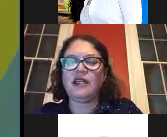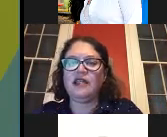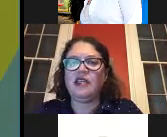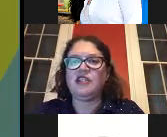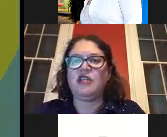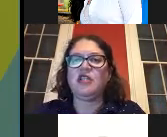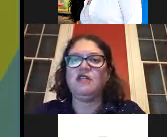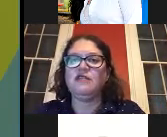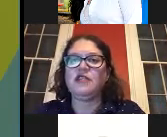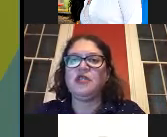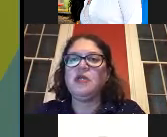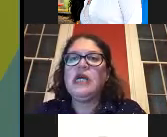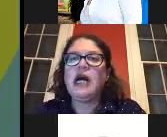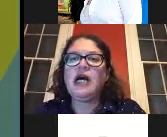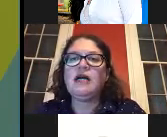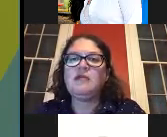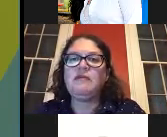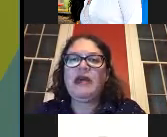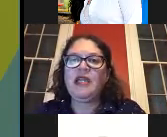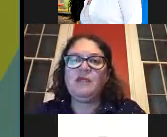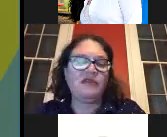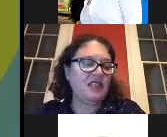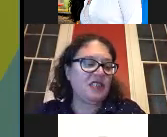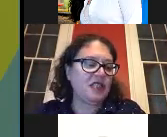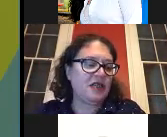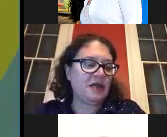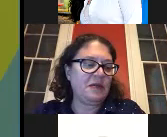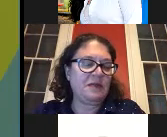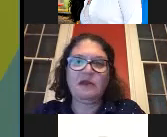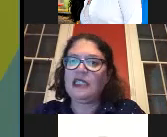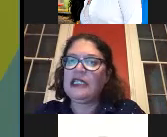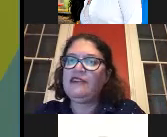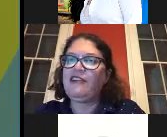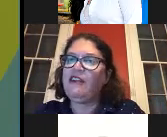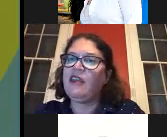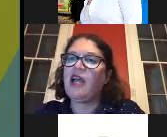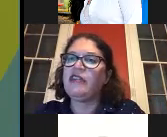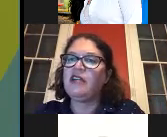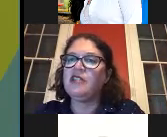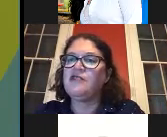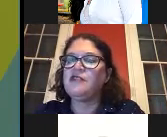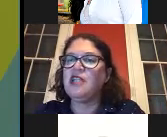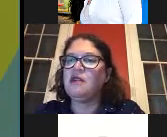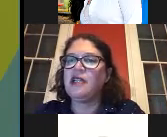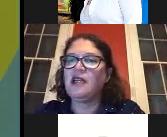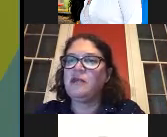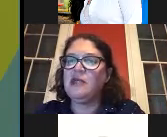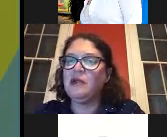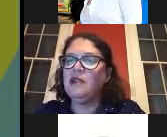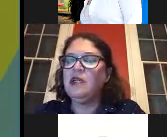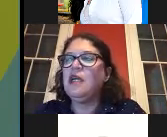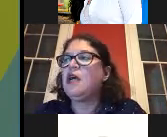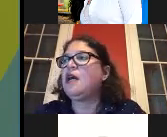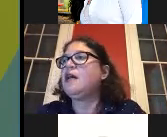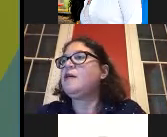kind of give a general overview. Medicaid provides publicly funded health coverage for low-income